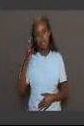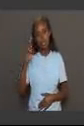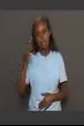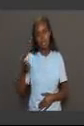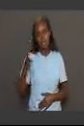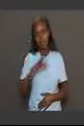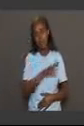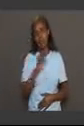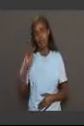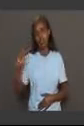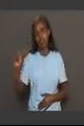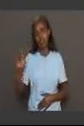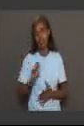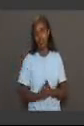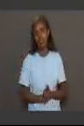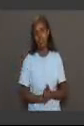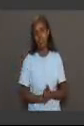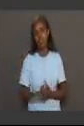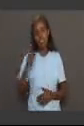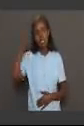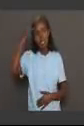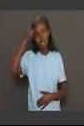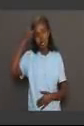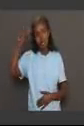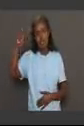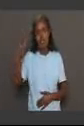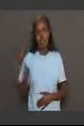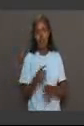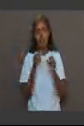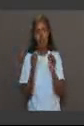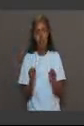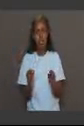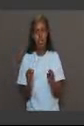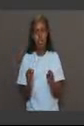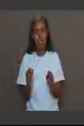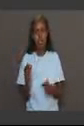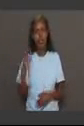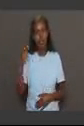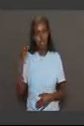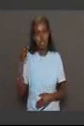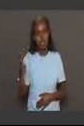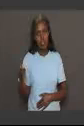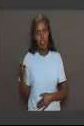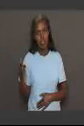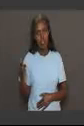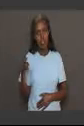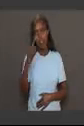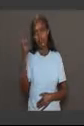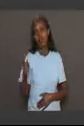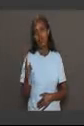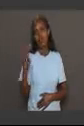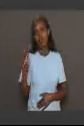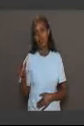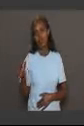tails. The theoretical probability of heads is 1 out